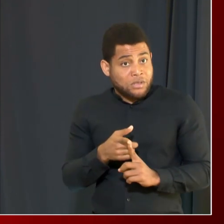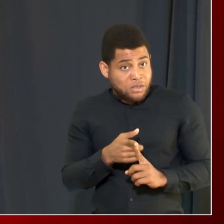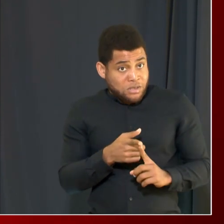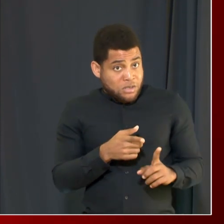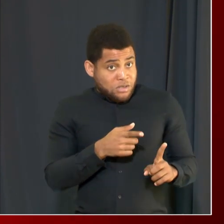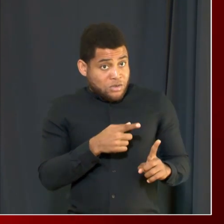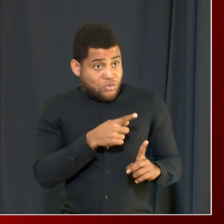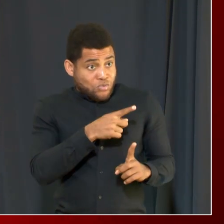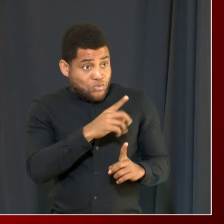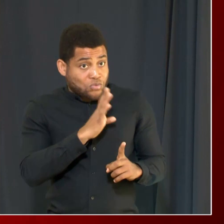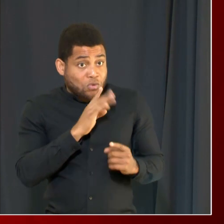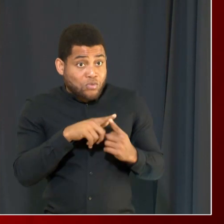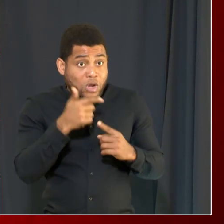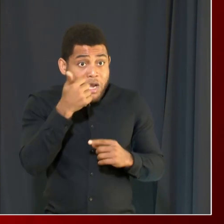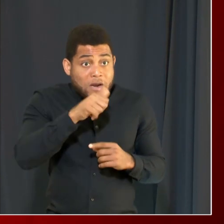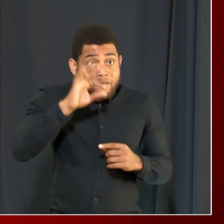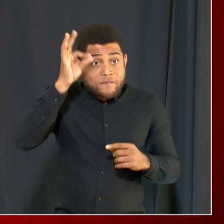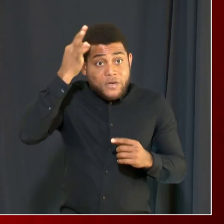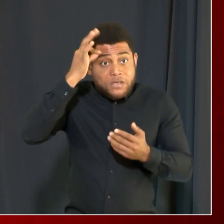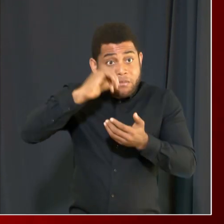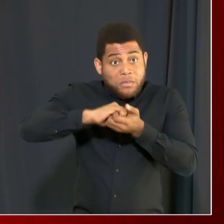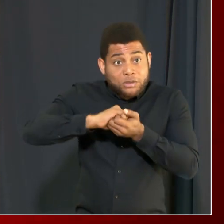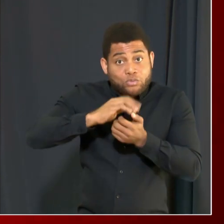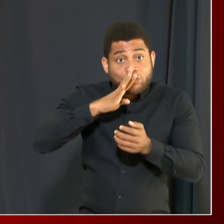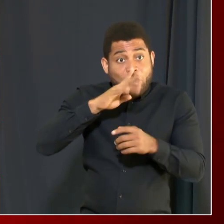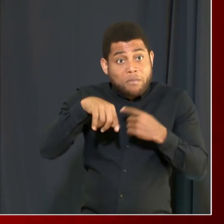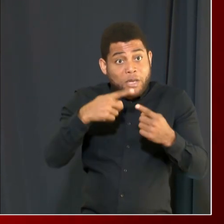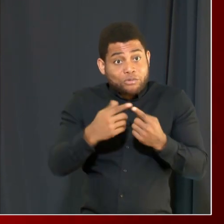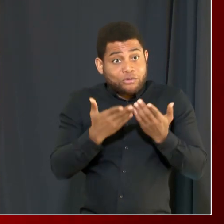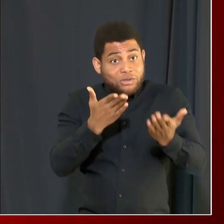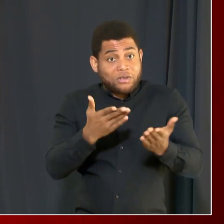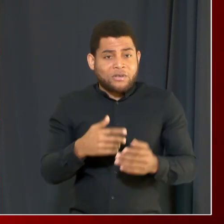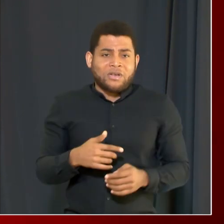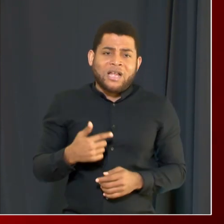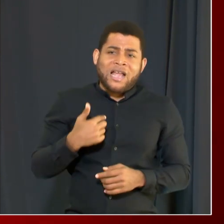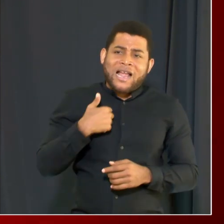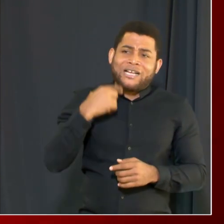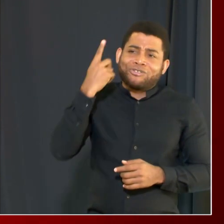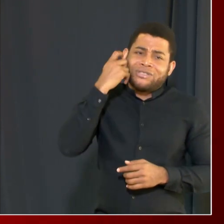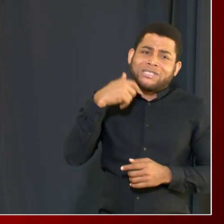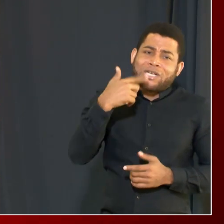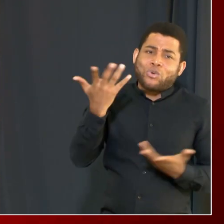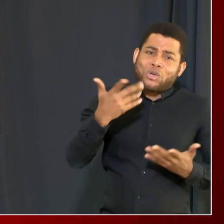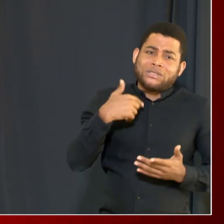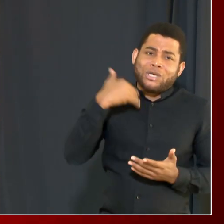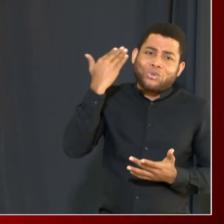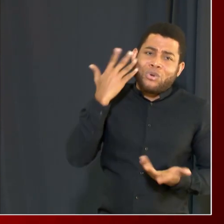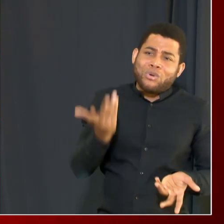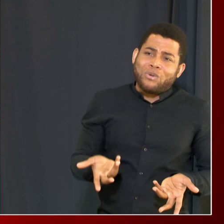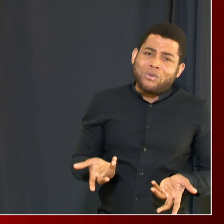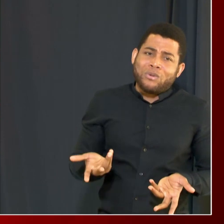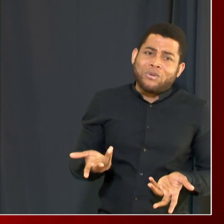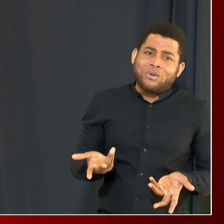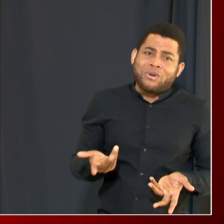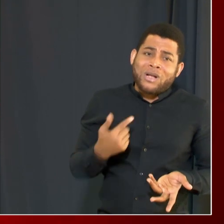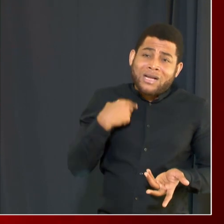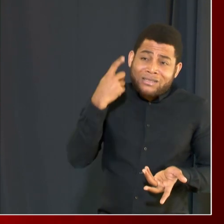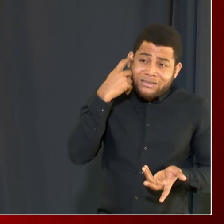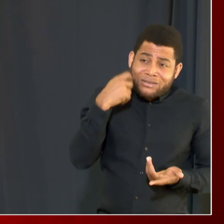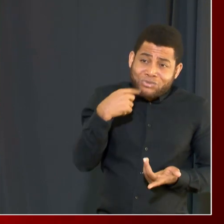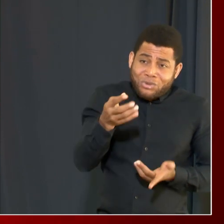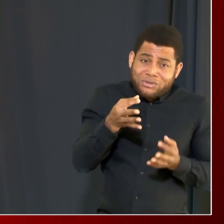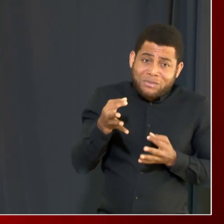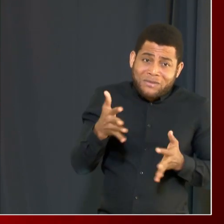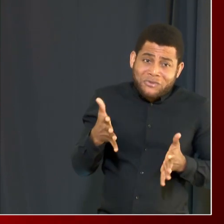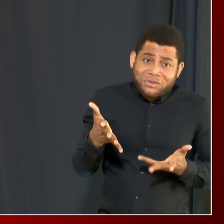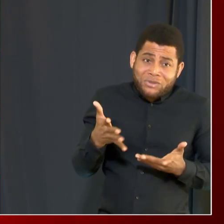entertaining that proposal? I just told you what I know about their capabilities and preparedness. And what we need to figure